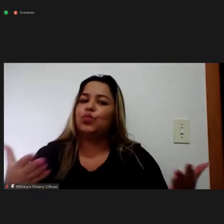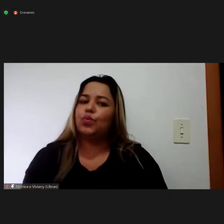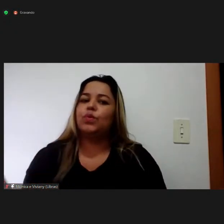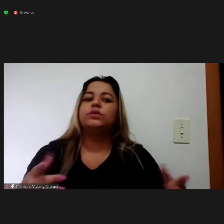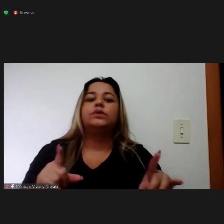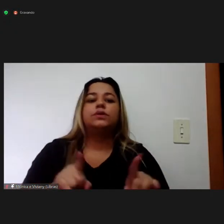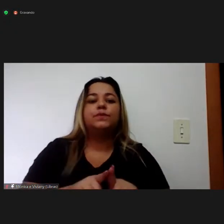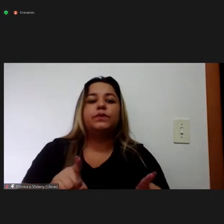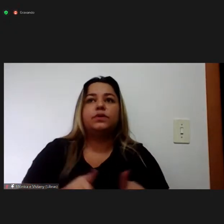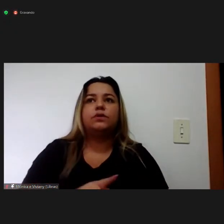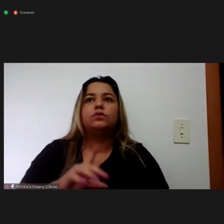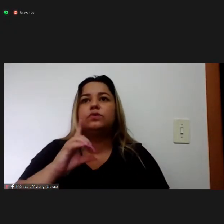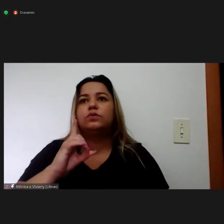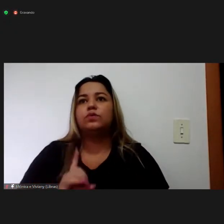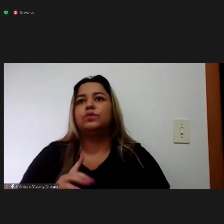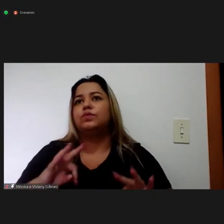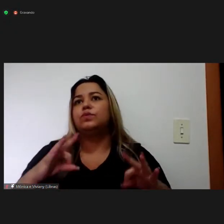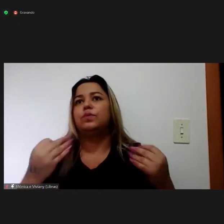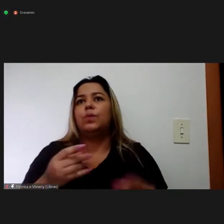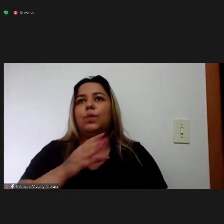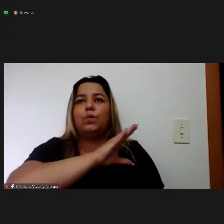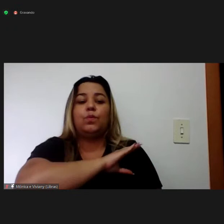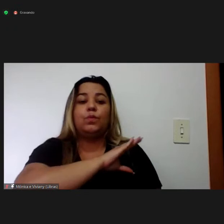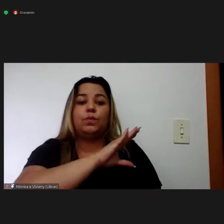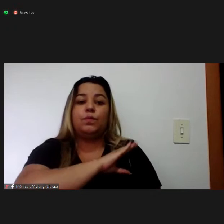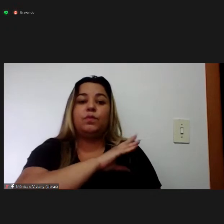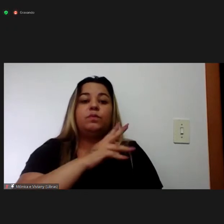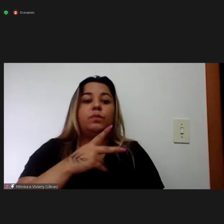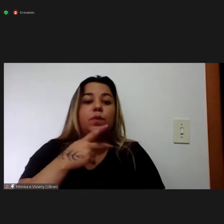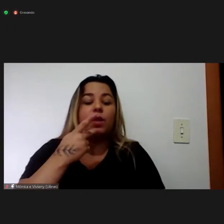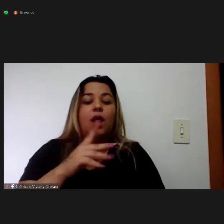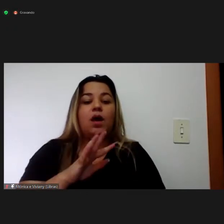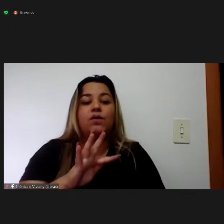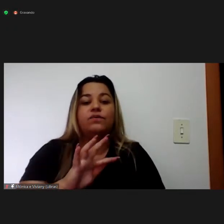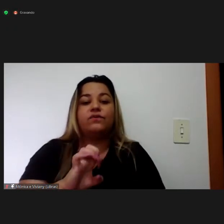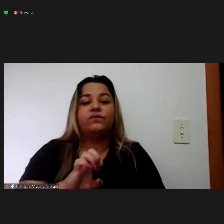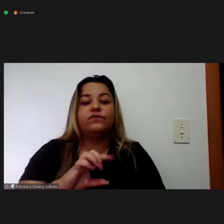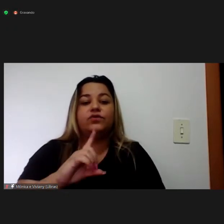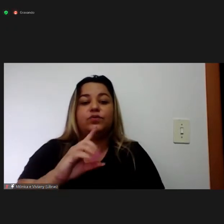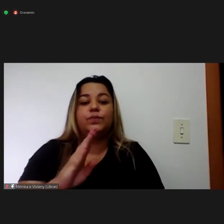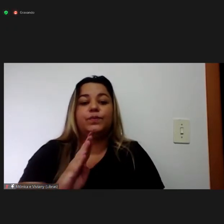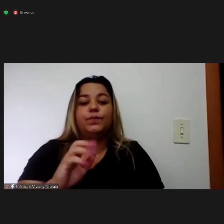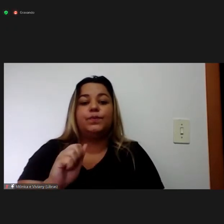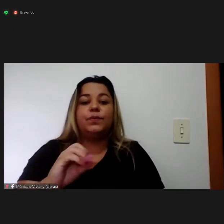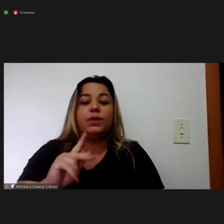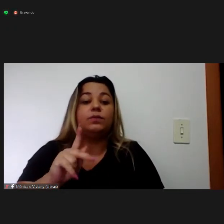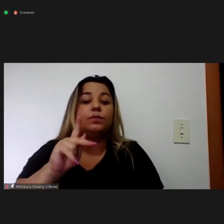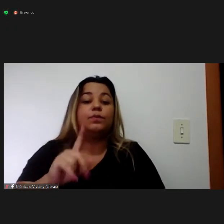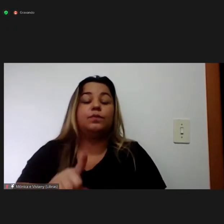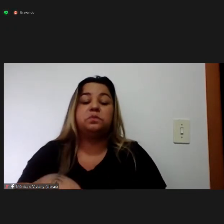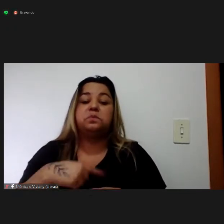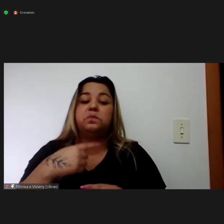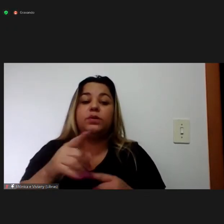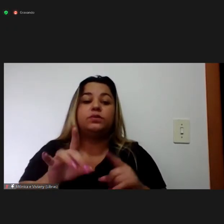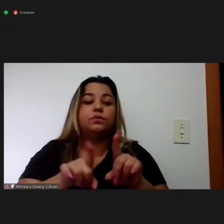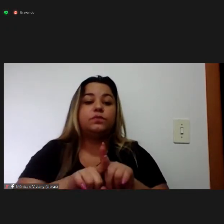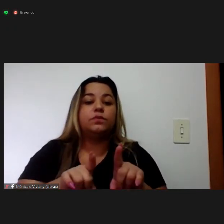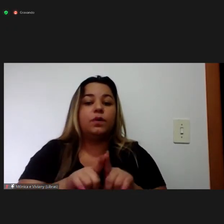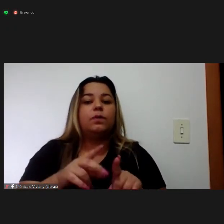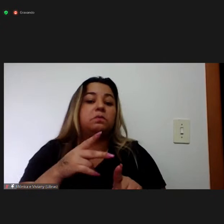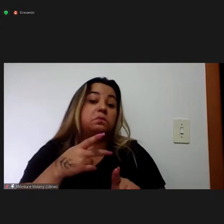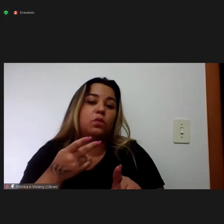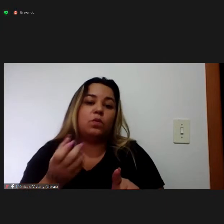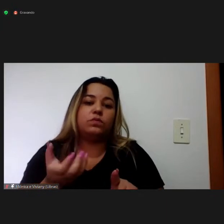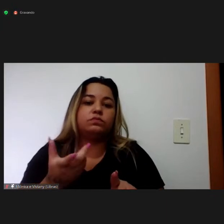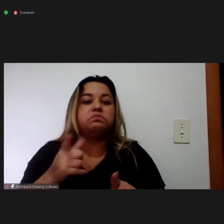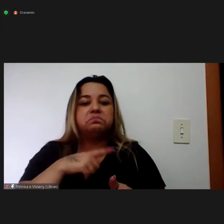good event. I believe that all the directors and coordinators will give me feedback for what was